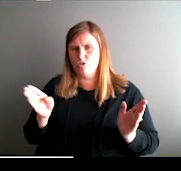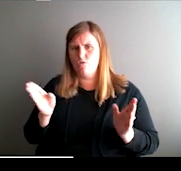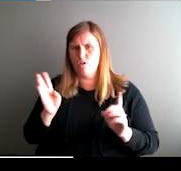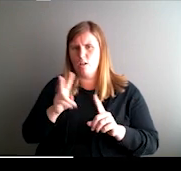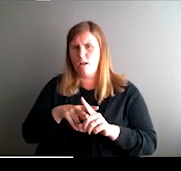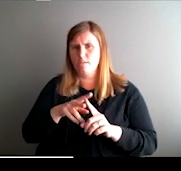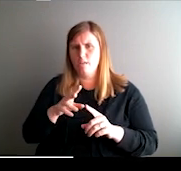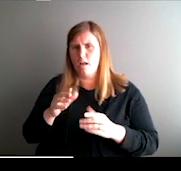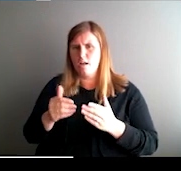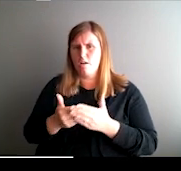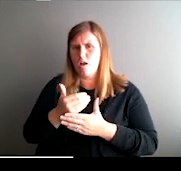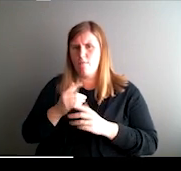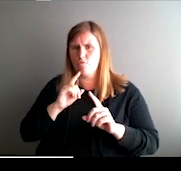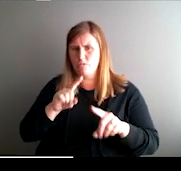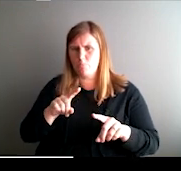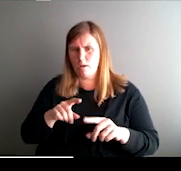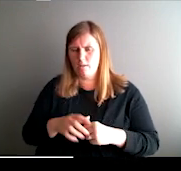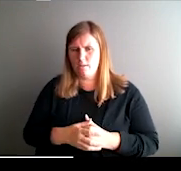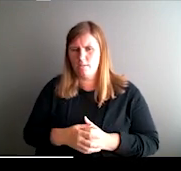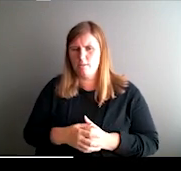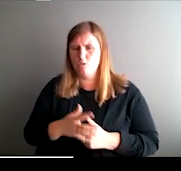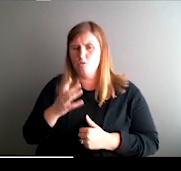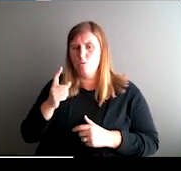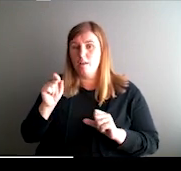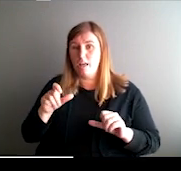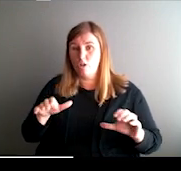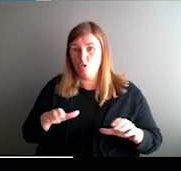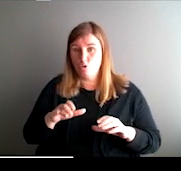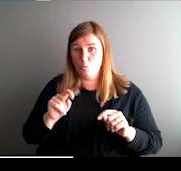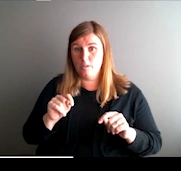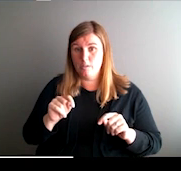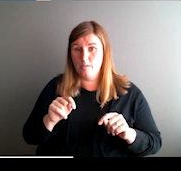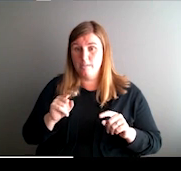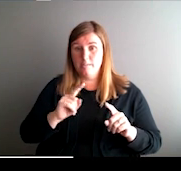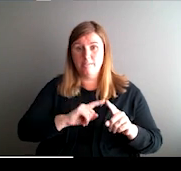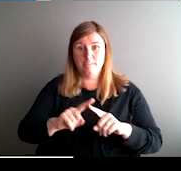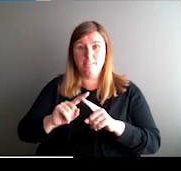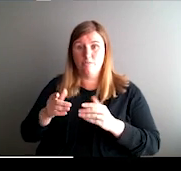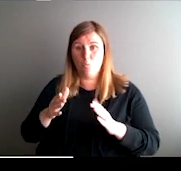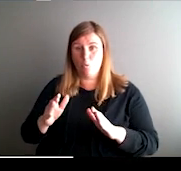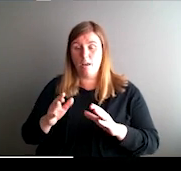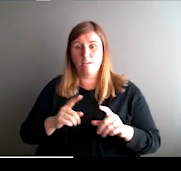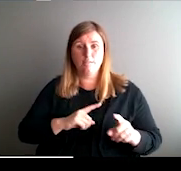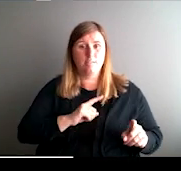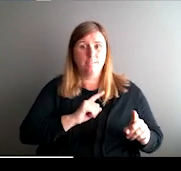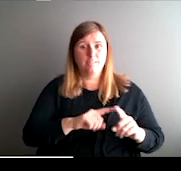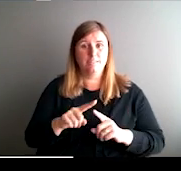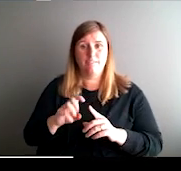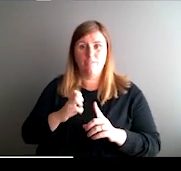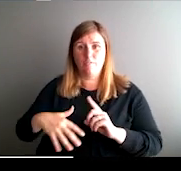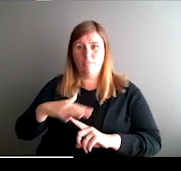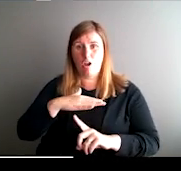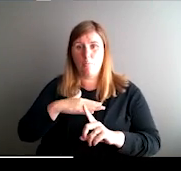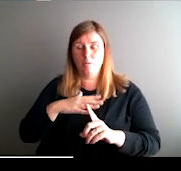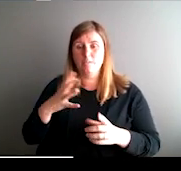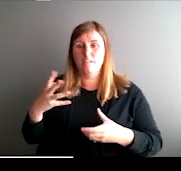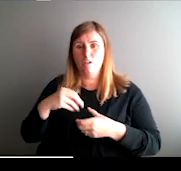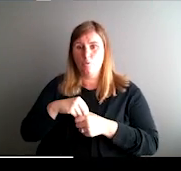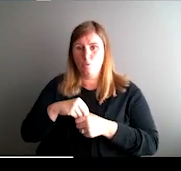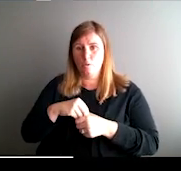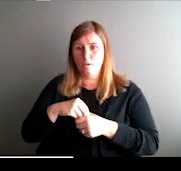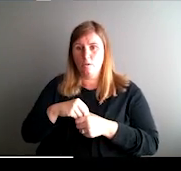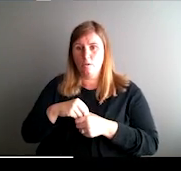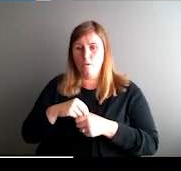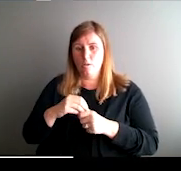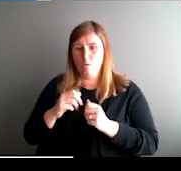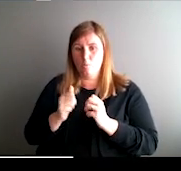and novel responding. So the student can do it in different ways across different environments, including